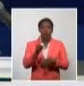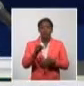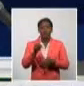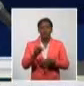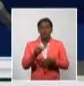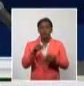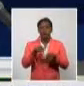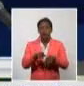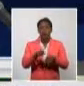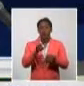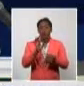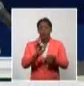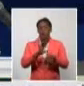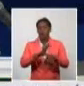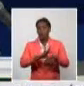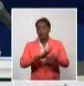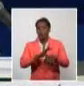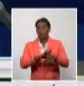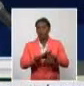them,